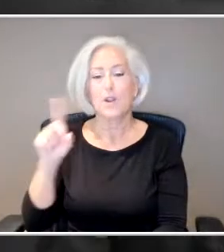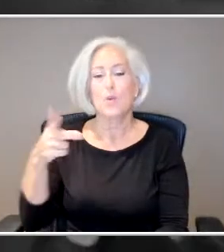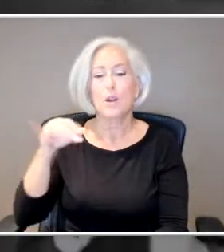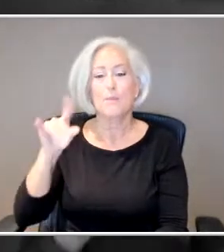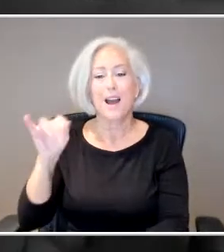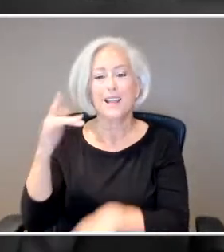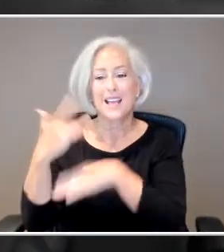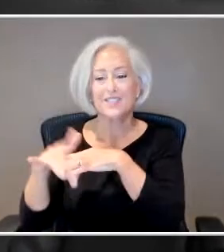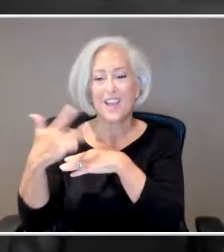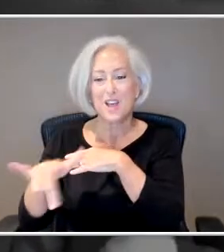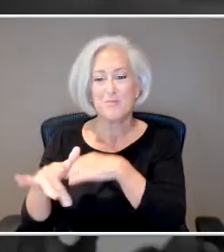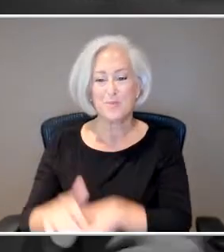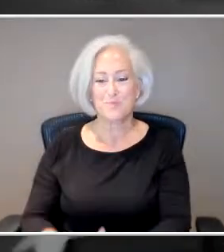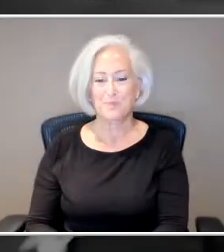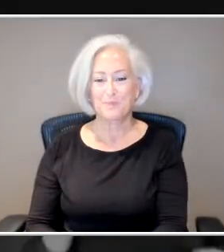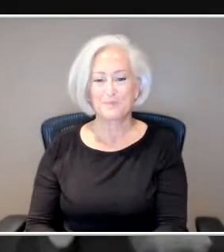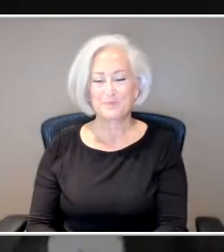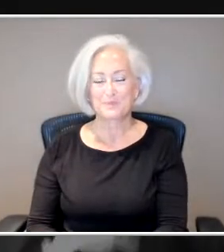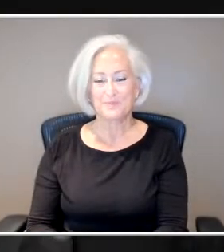available.